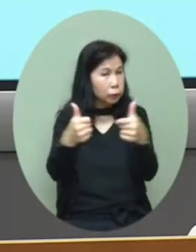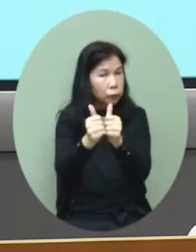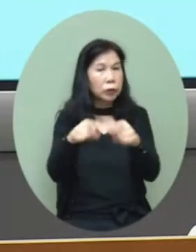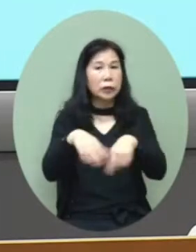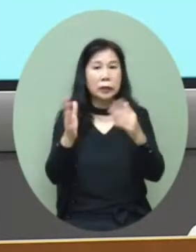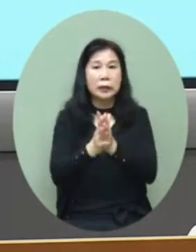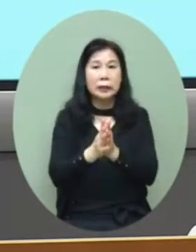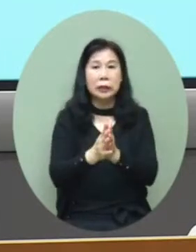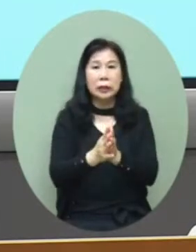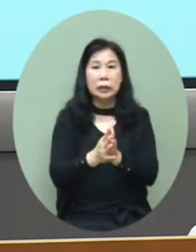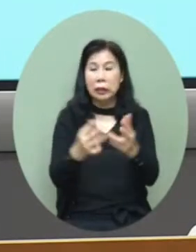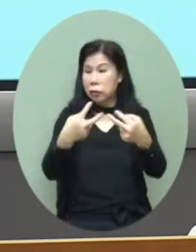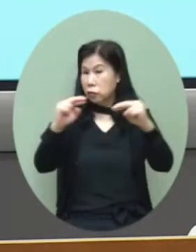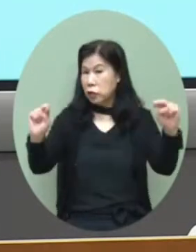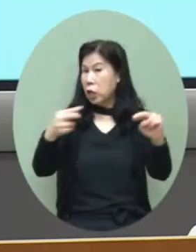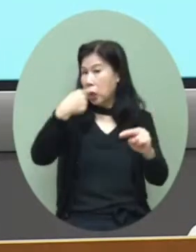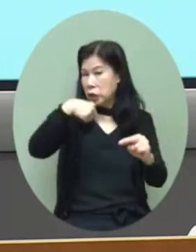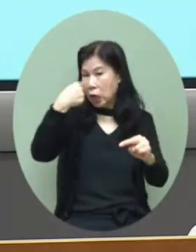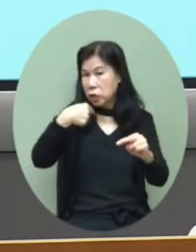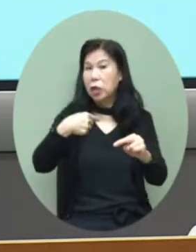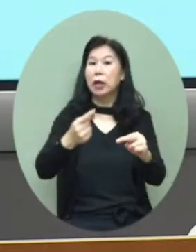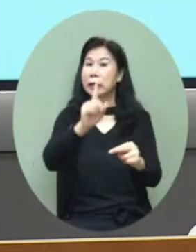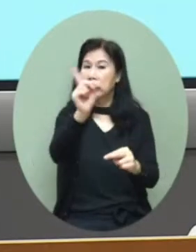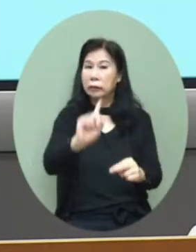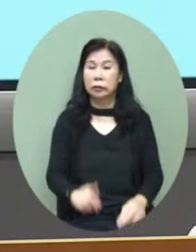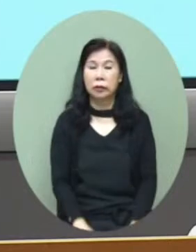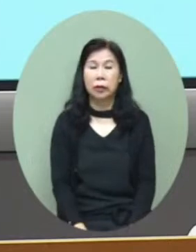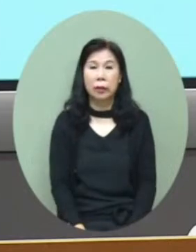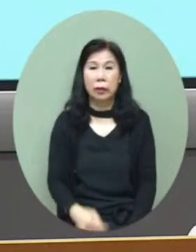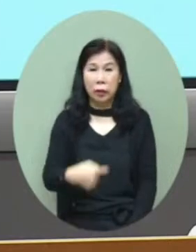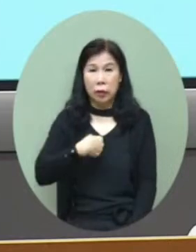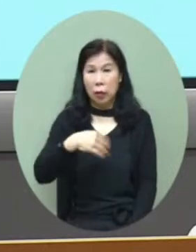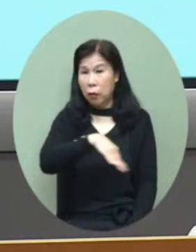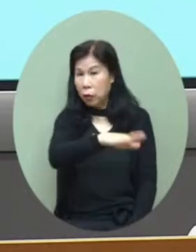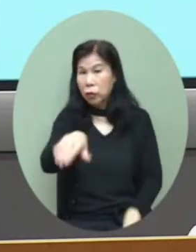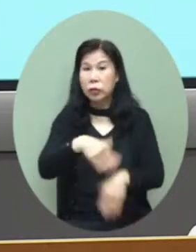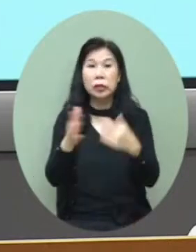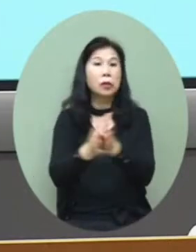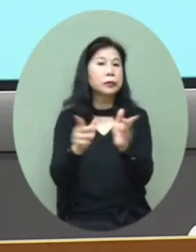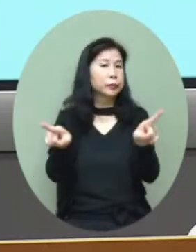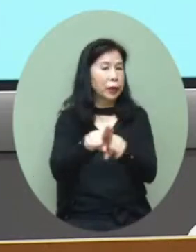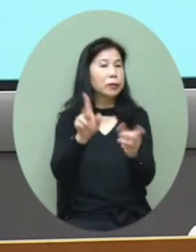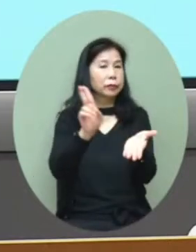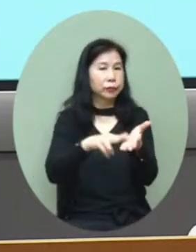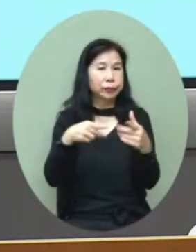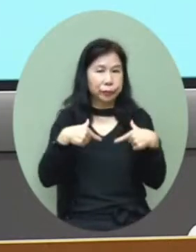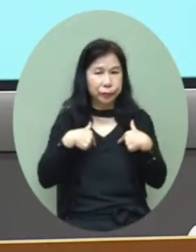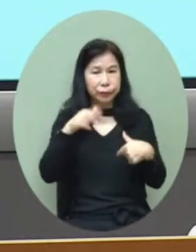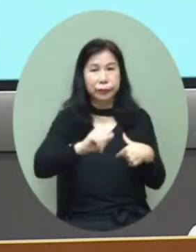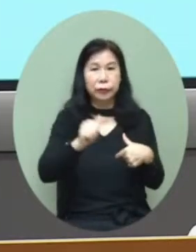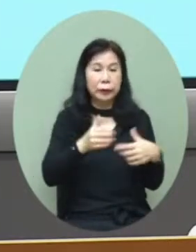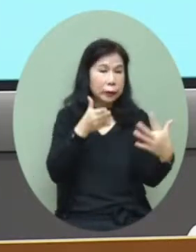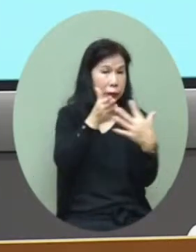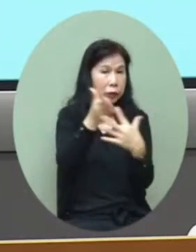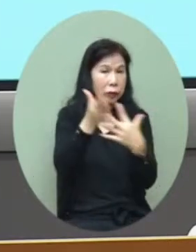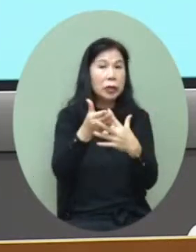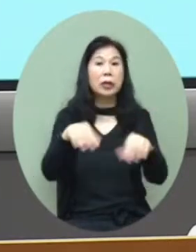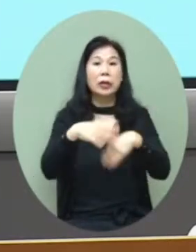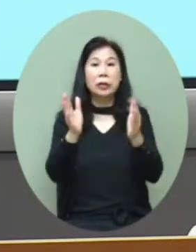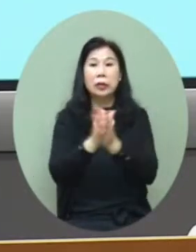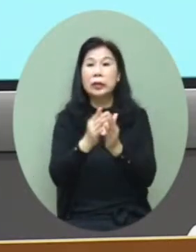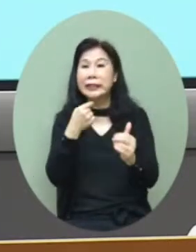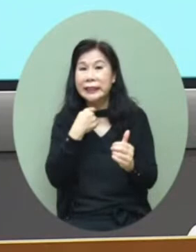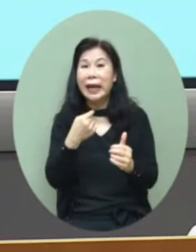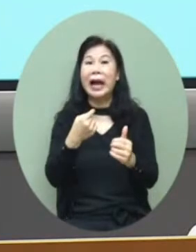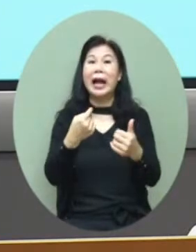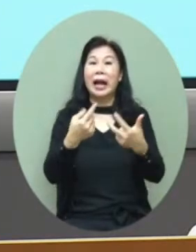Our focus this time is the use of PCR tests. PCR